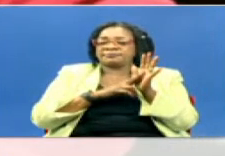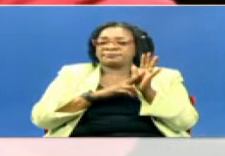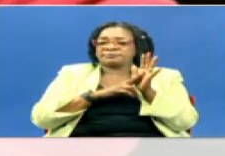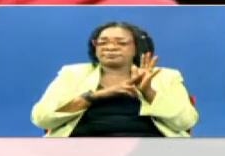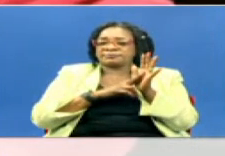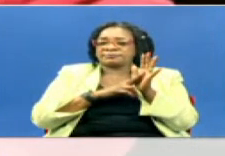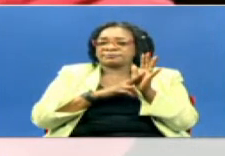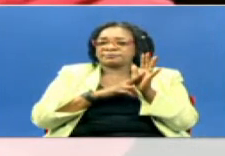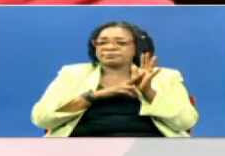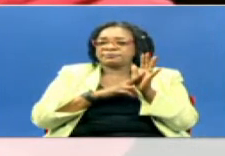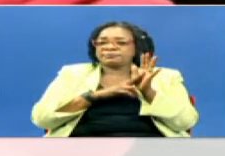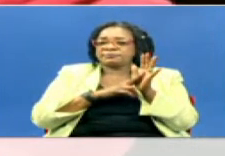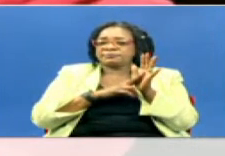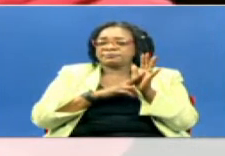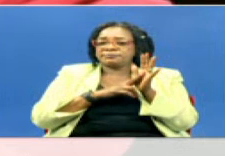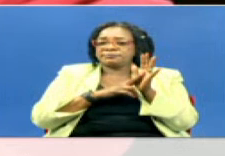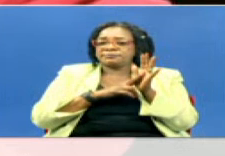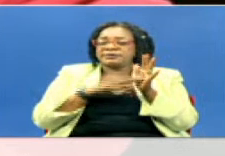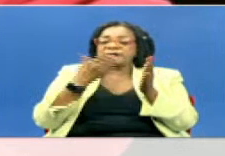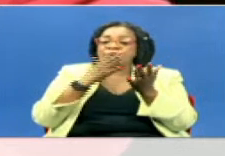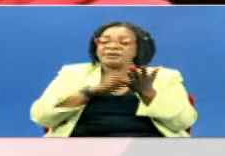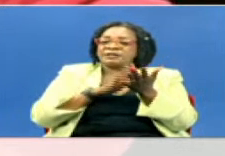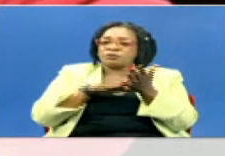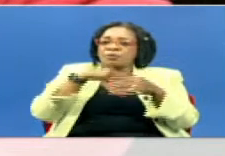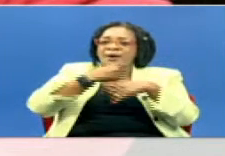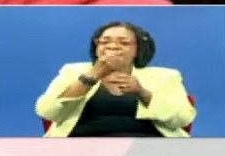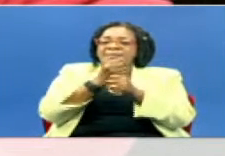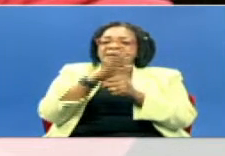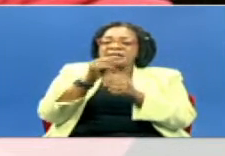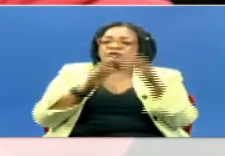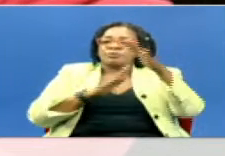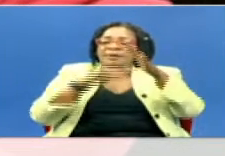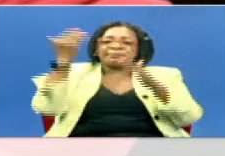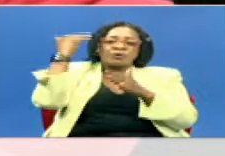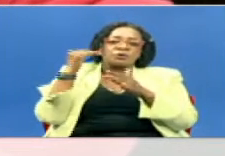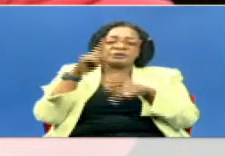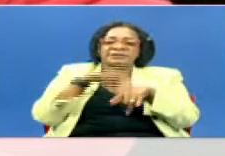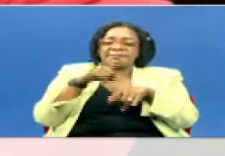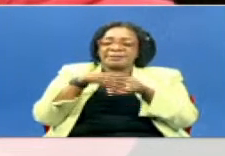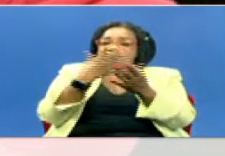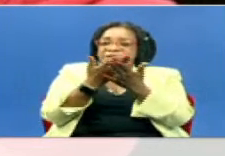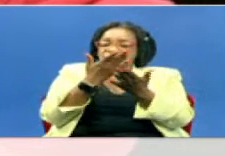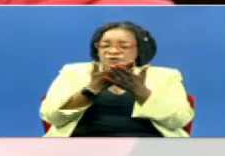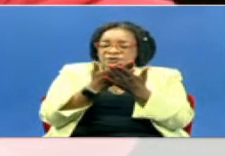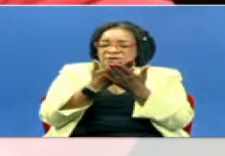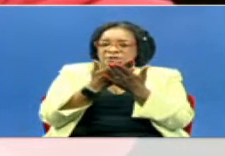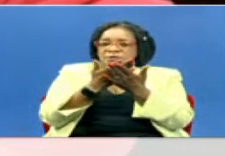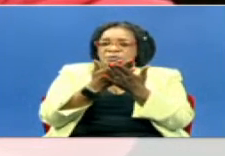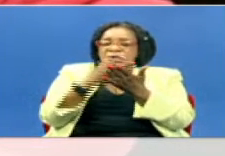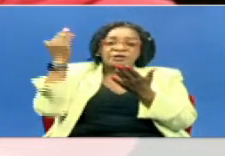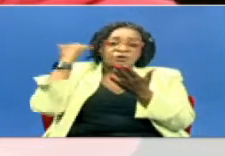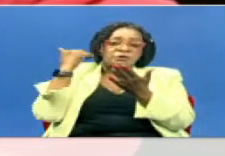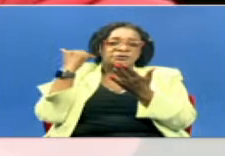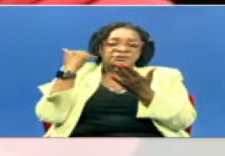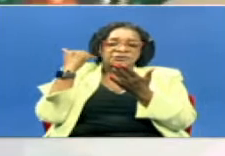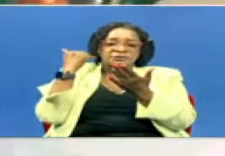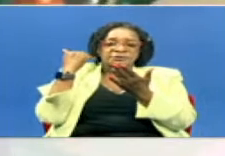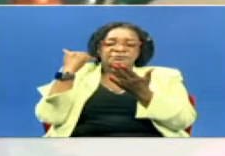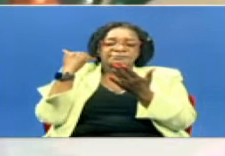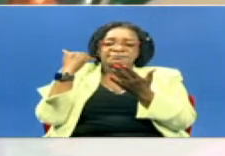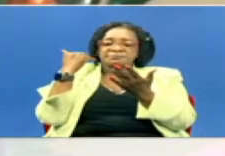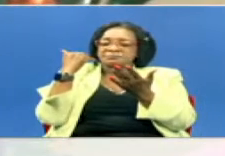countries. Remember, these are recommendations that were made by the Supreme Court when the petitions were in court back in